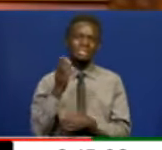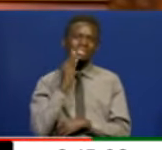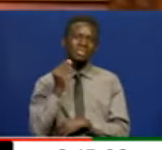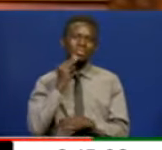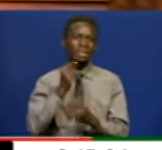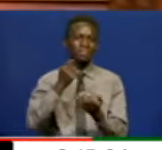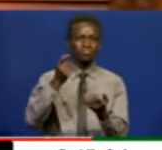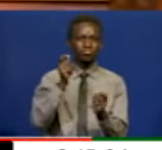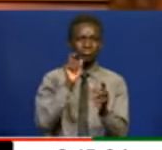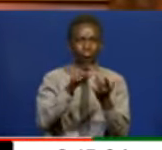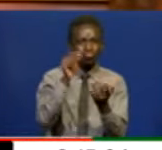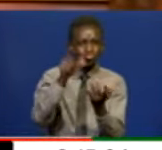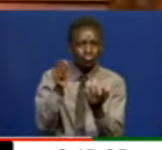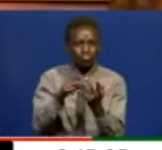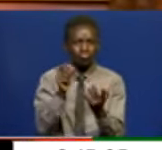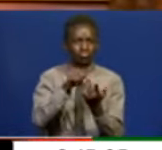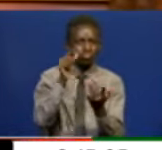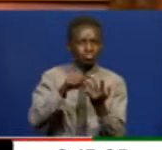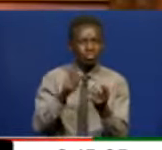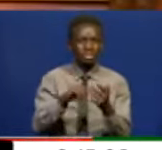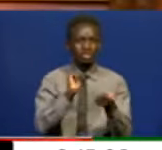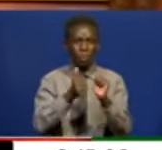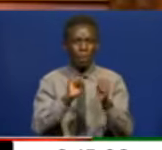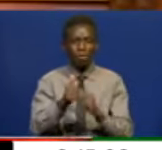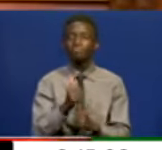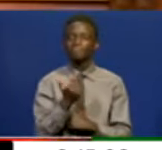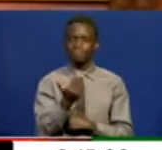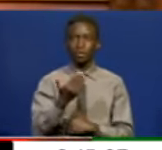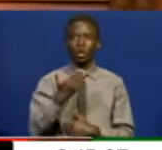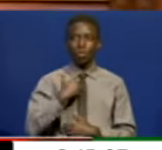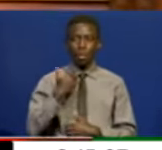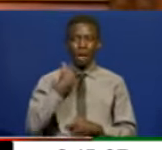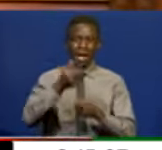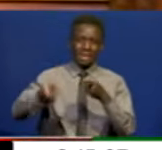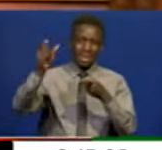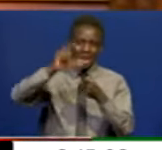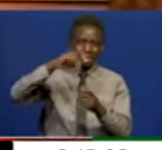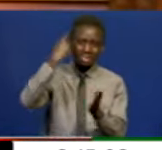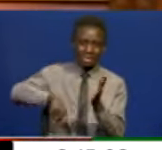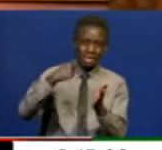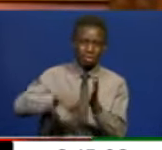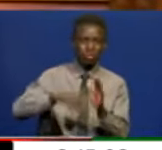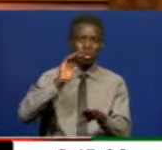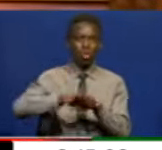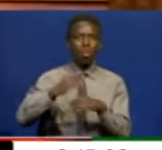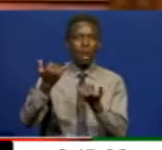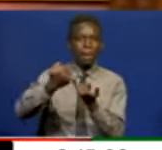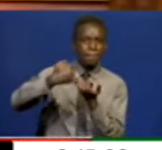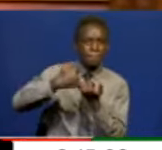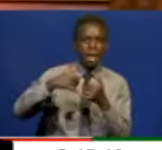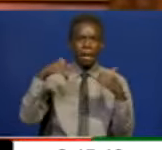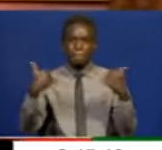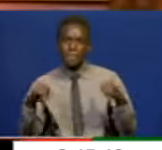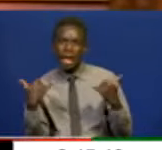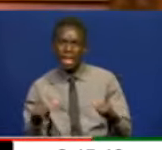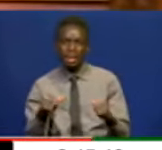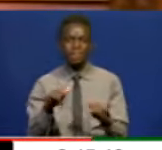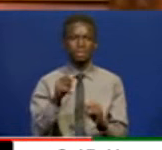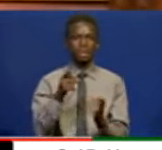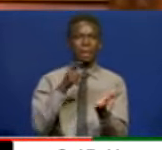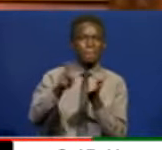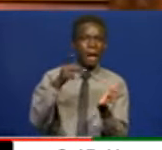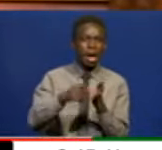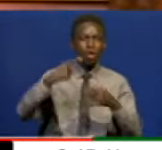propose to the National Assembly to increase the rate of excise duty on betting, gaming, prize competition and